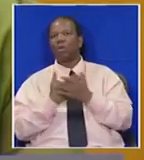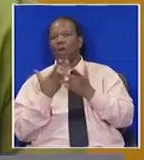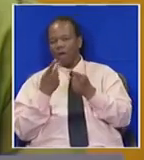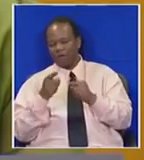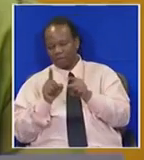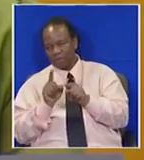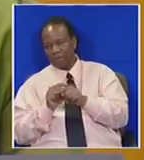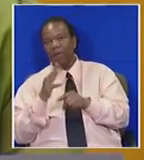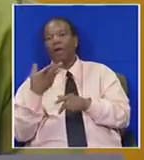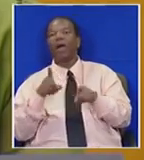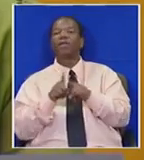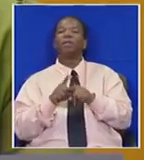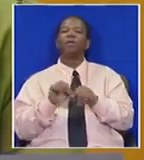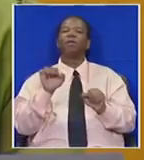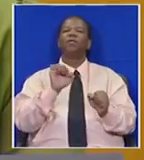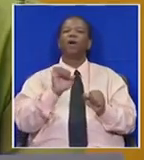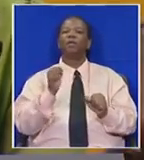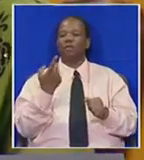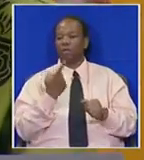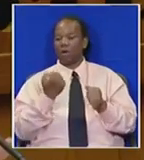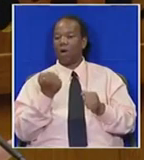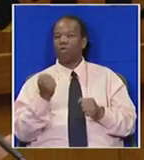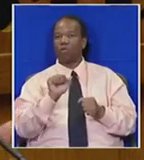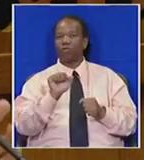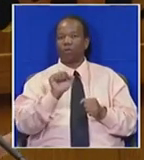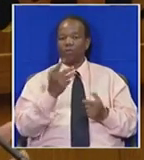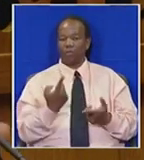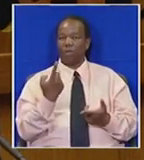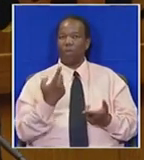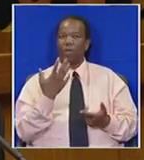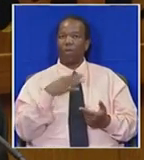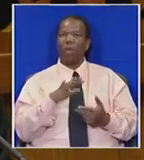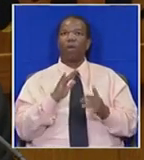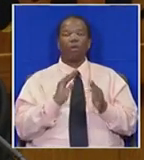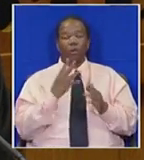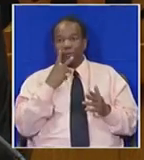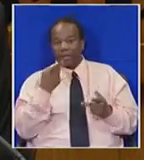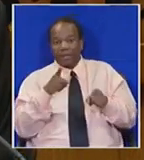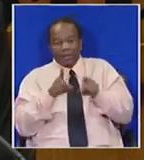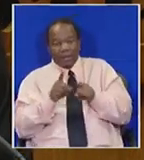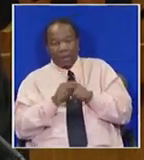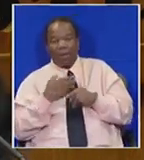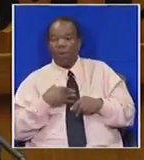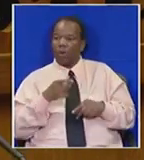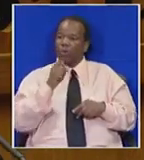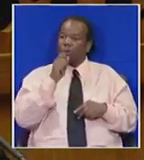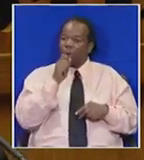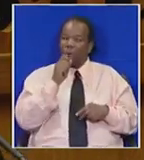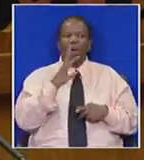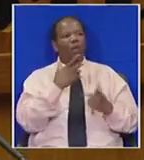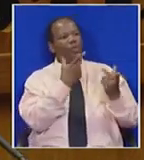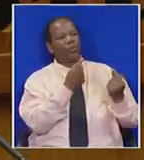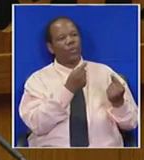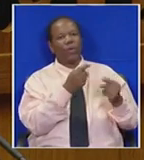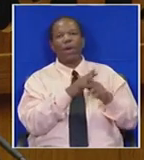on urban transport. At the base of this is the development in artificial intelligence and the use of big data.